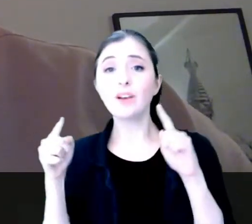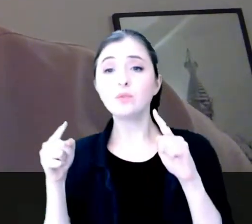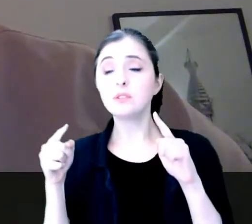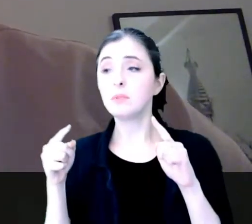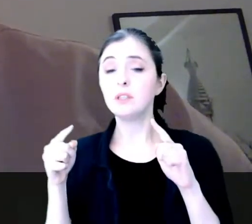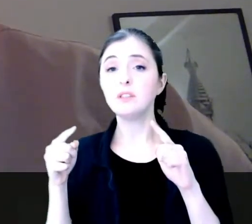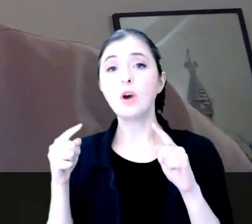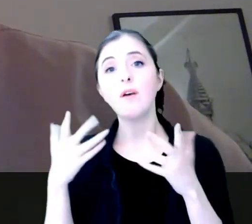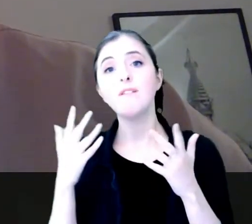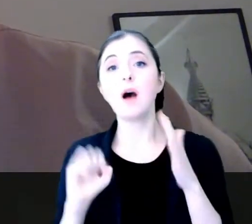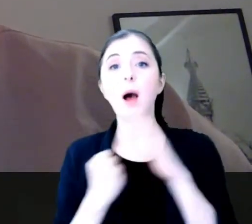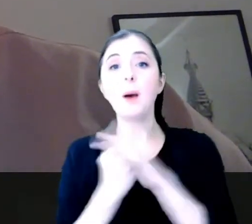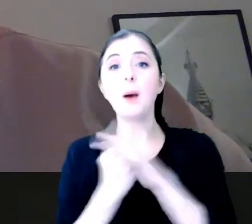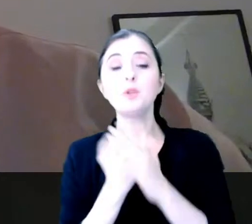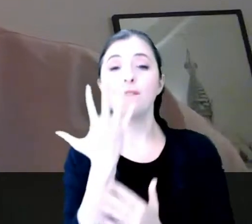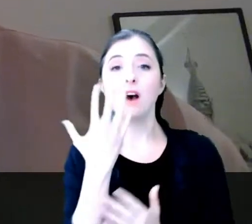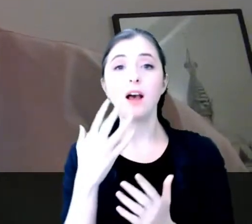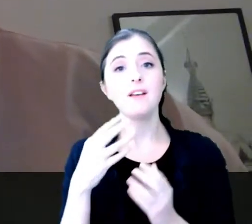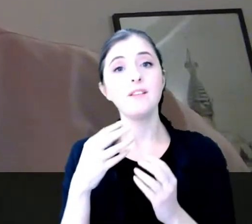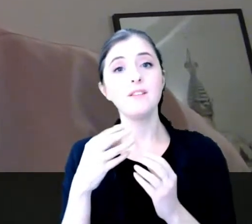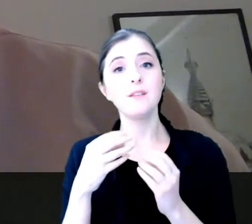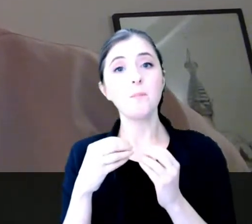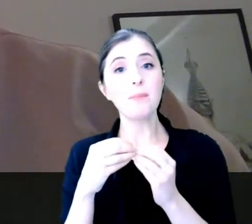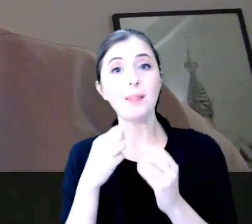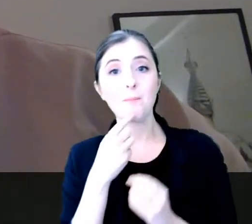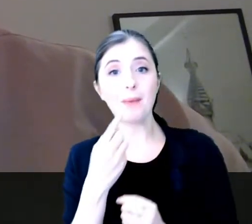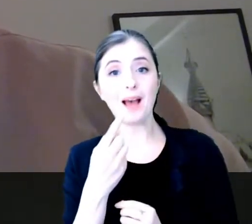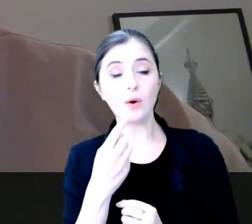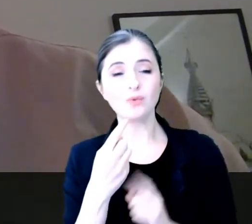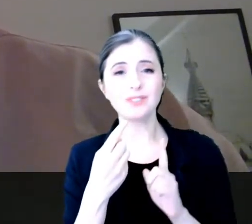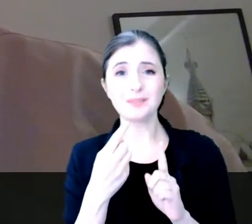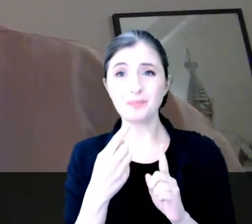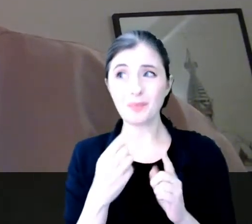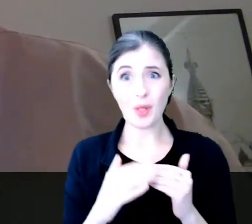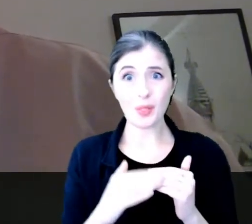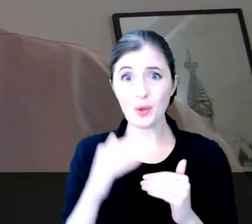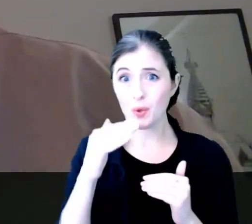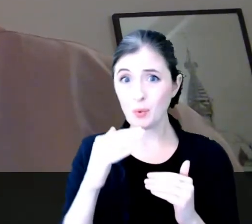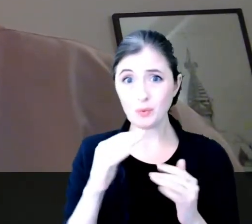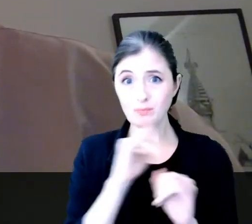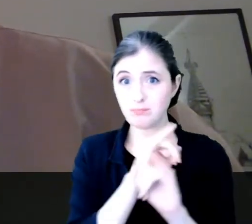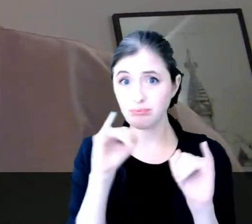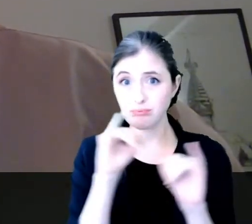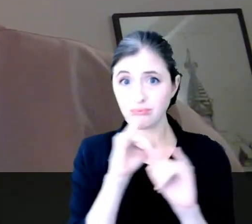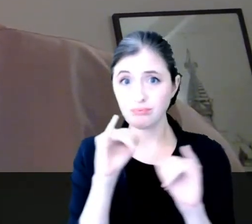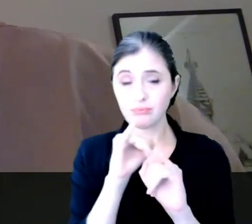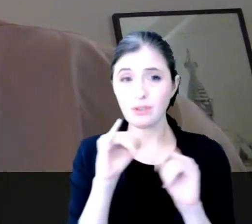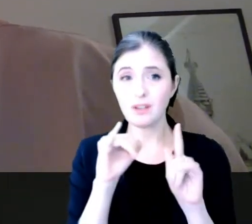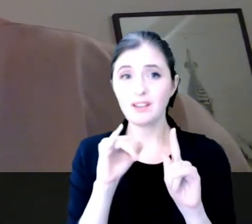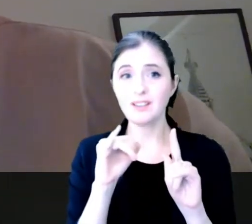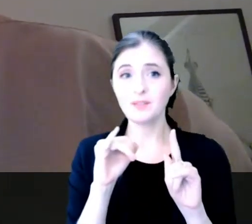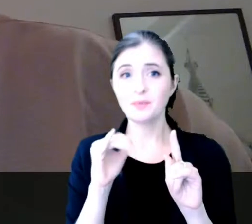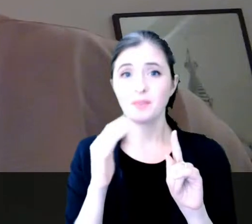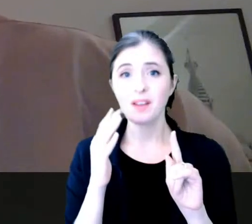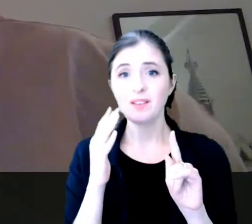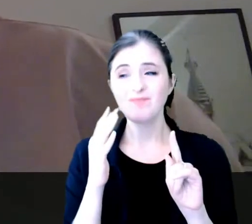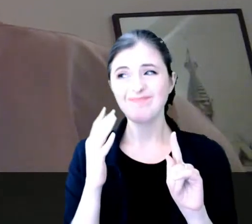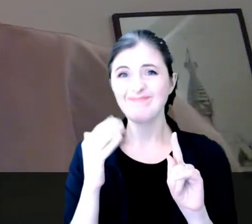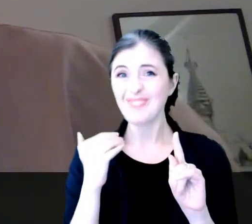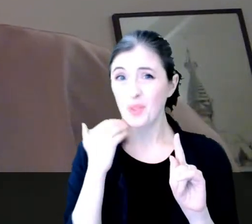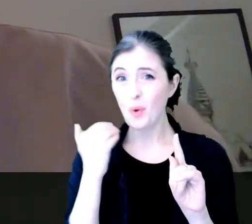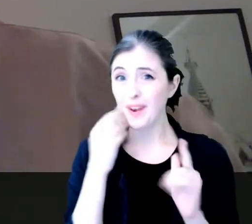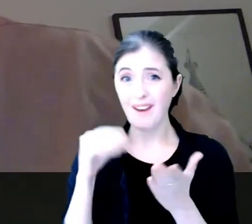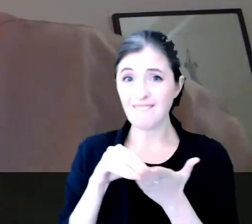billion, the huge scale of the cladding scandal is such that this is simply doesn't go far enough.